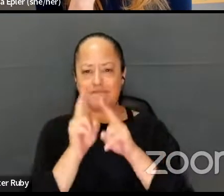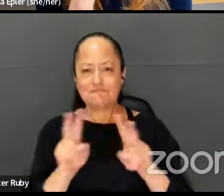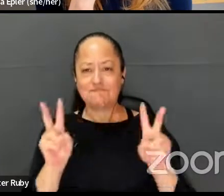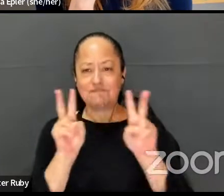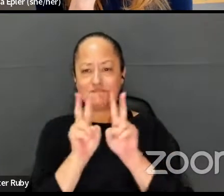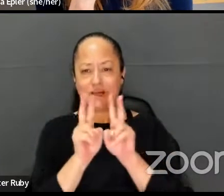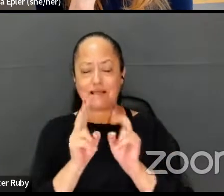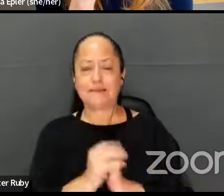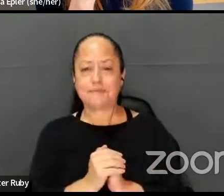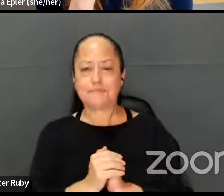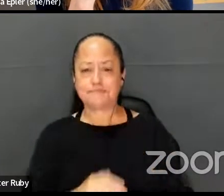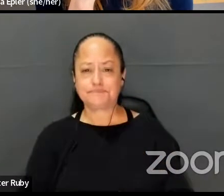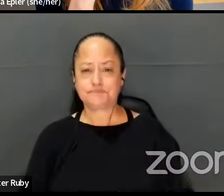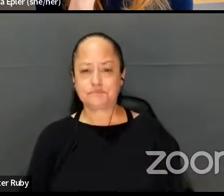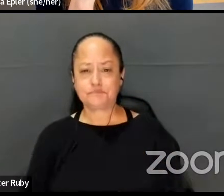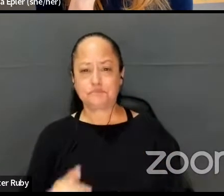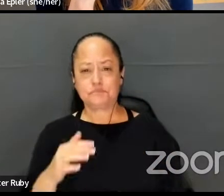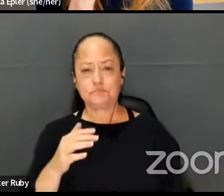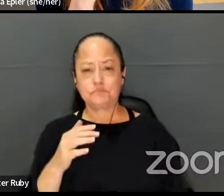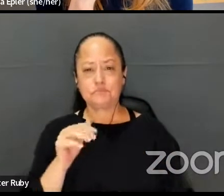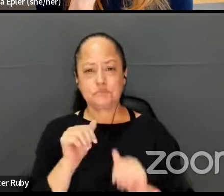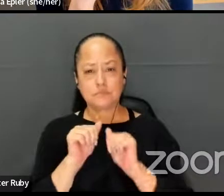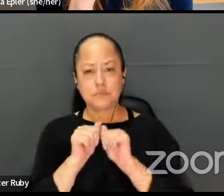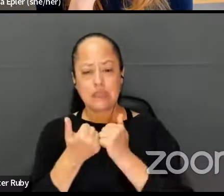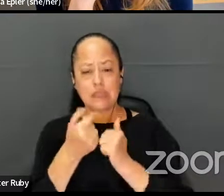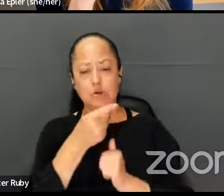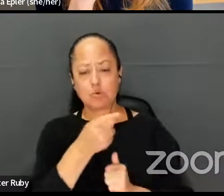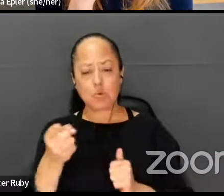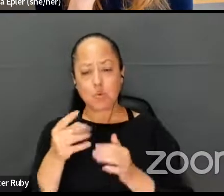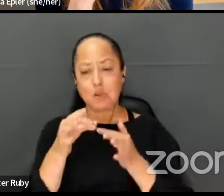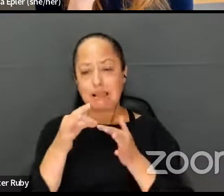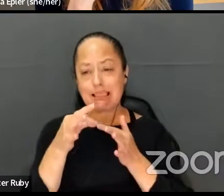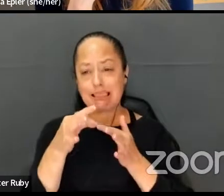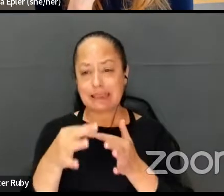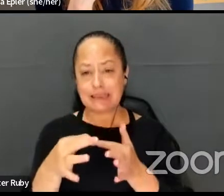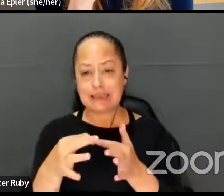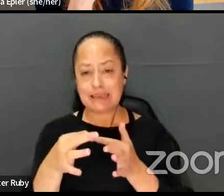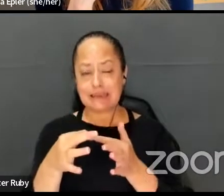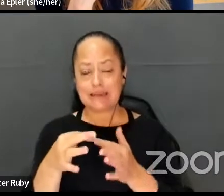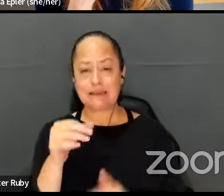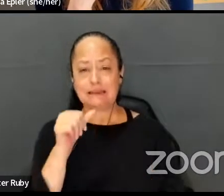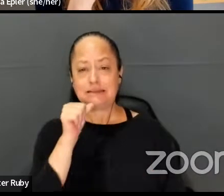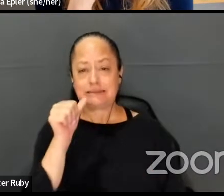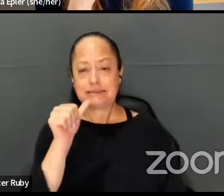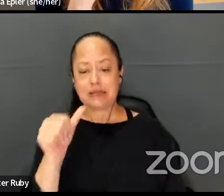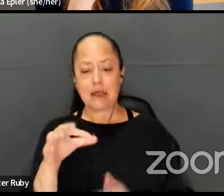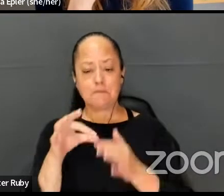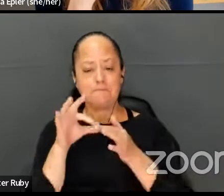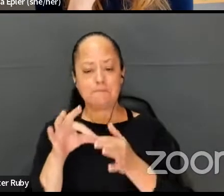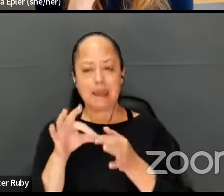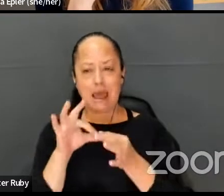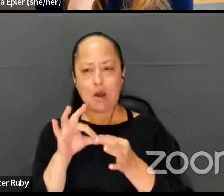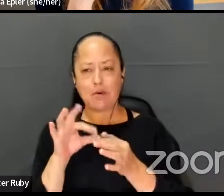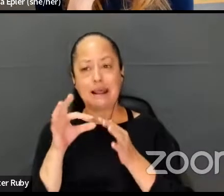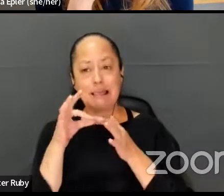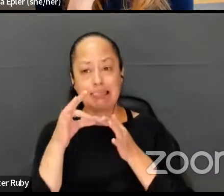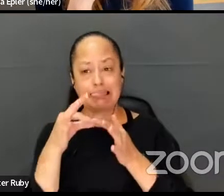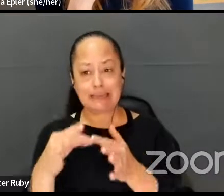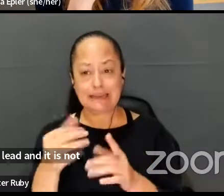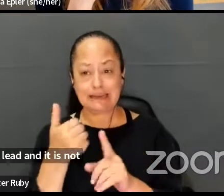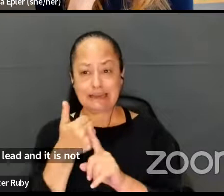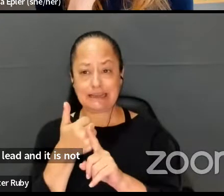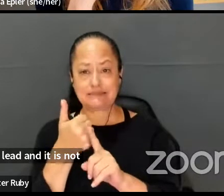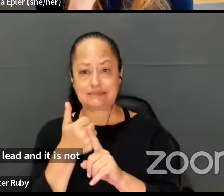people say, what kind of lead, how do you lead? And it's not about leading, it's about,